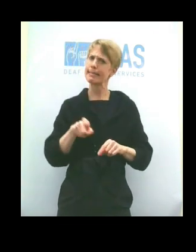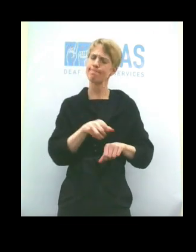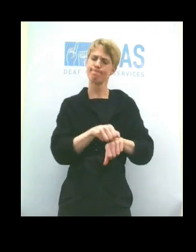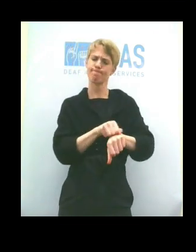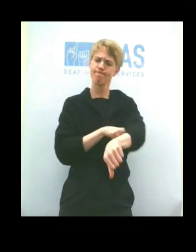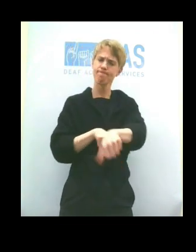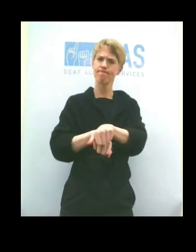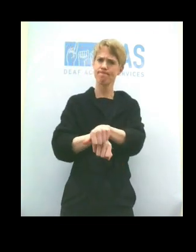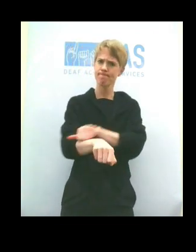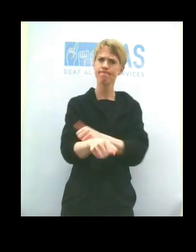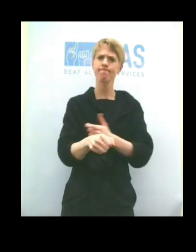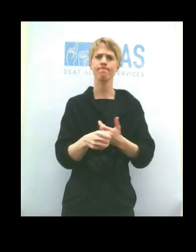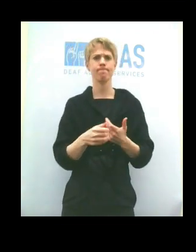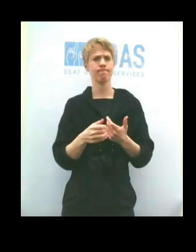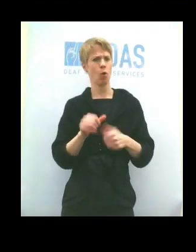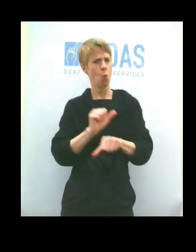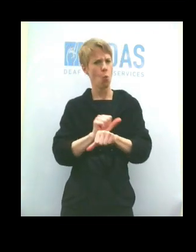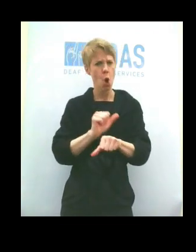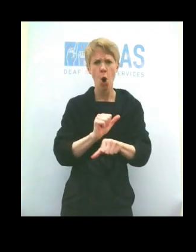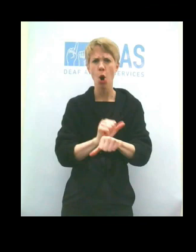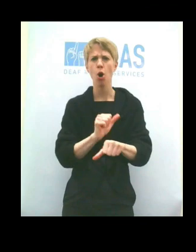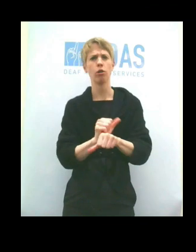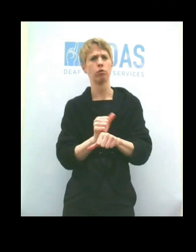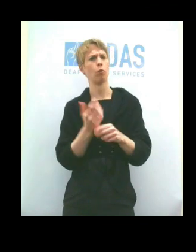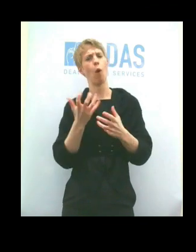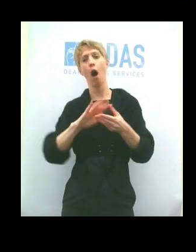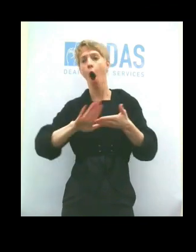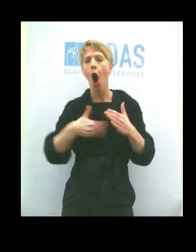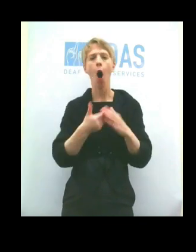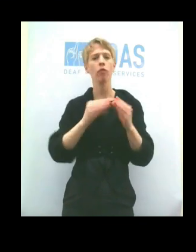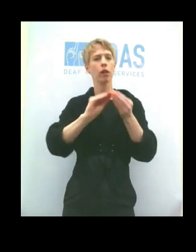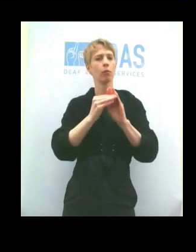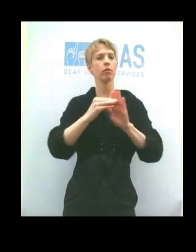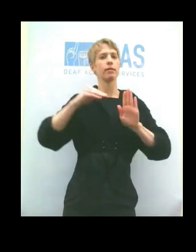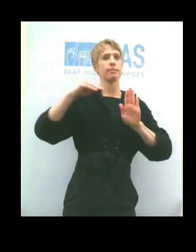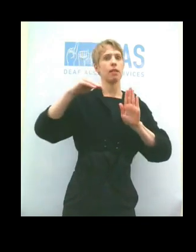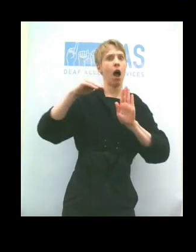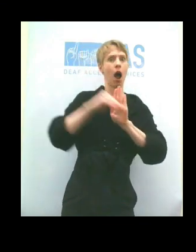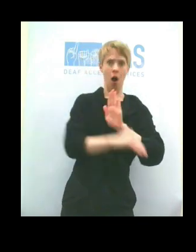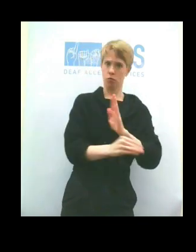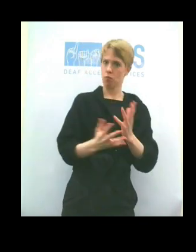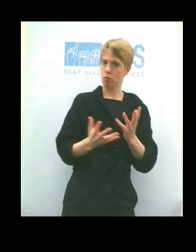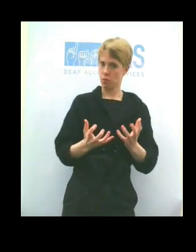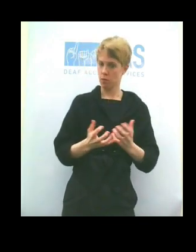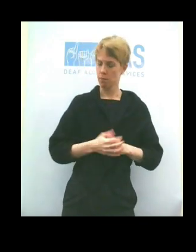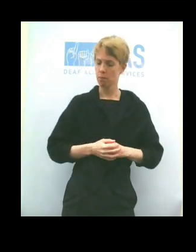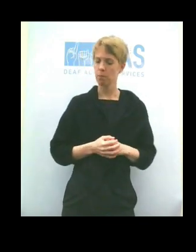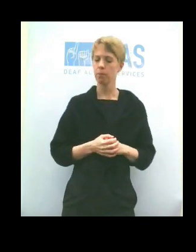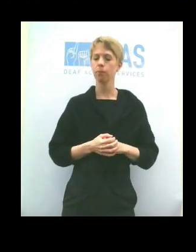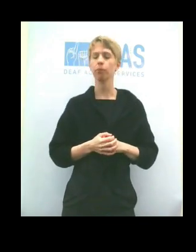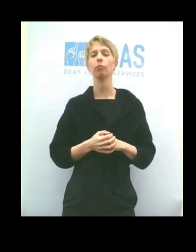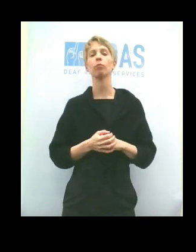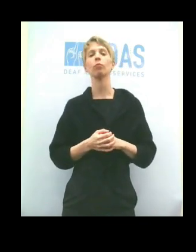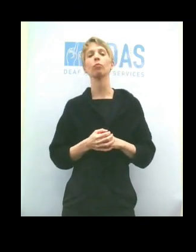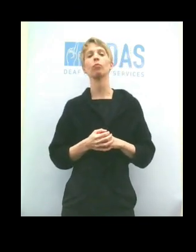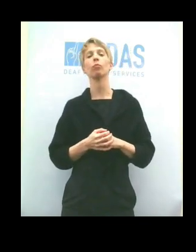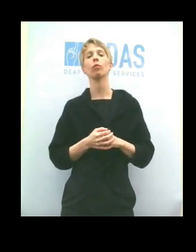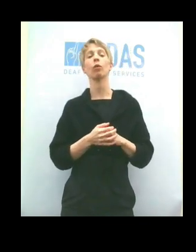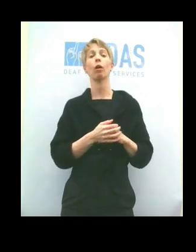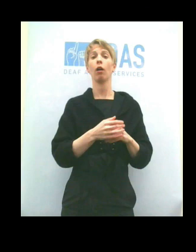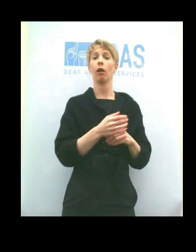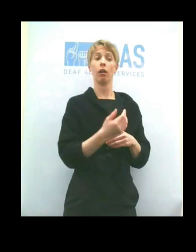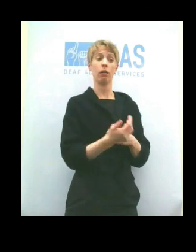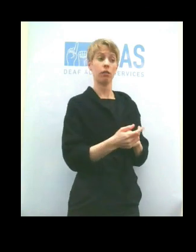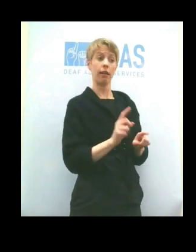that graph going downwards. We cannot have it going upwards. Hospital data with regards to admissions versus